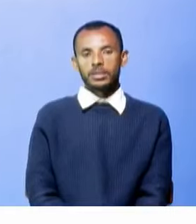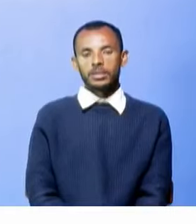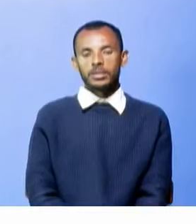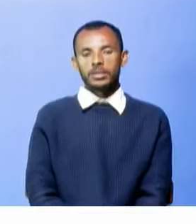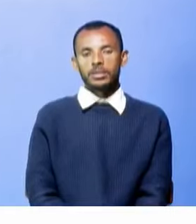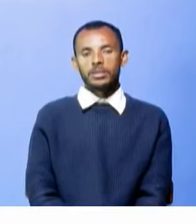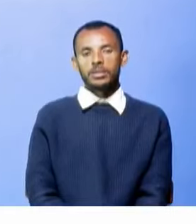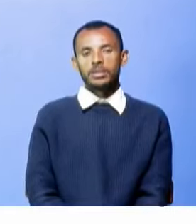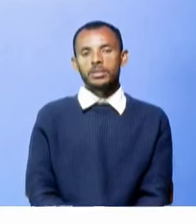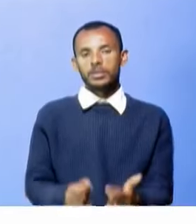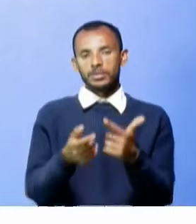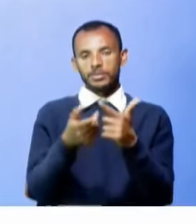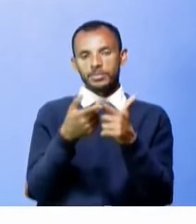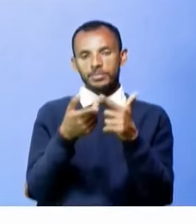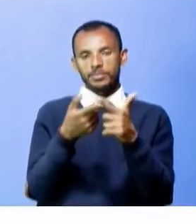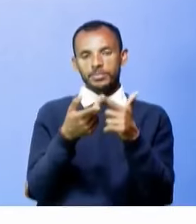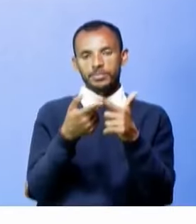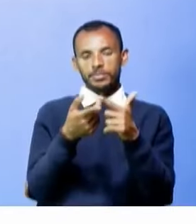The second